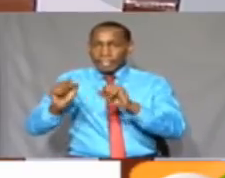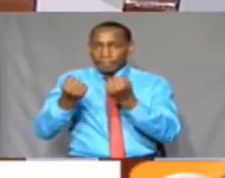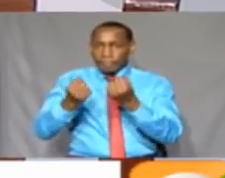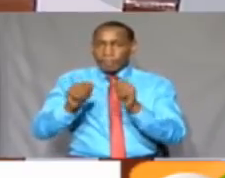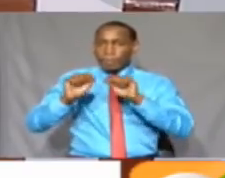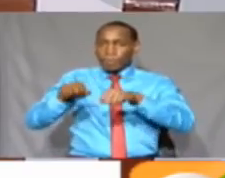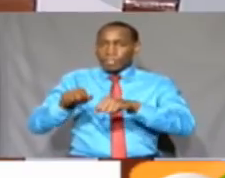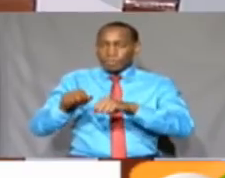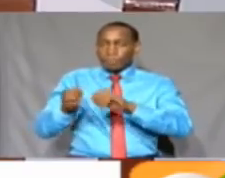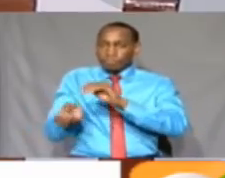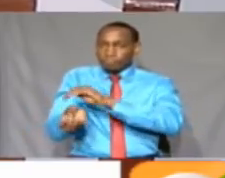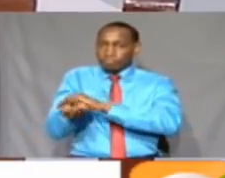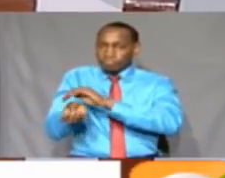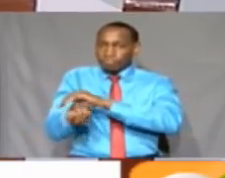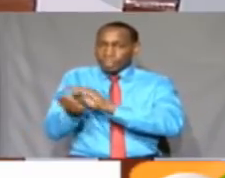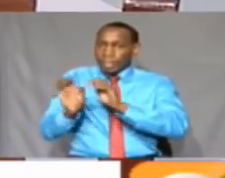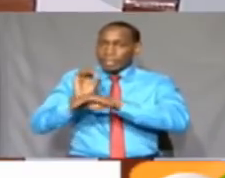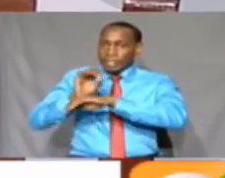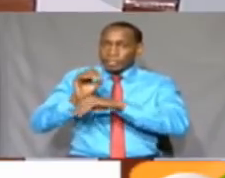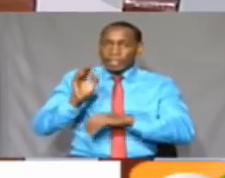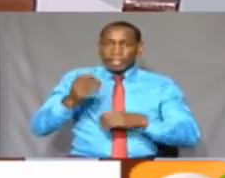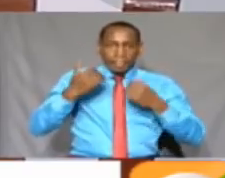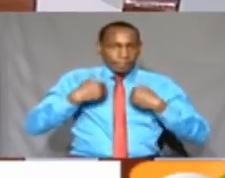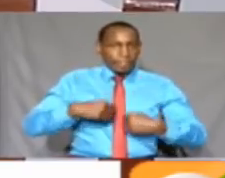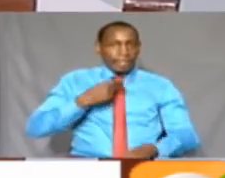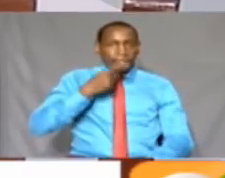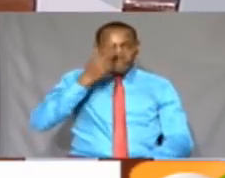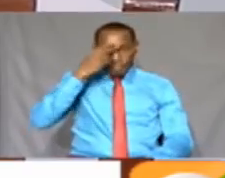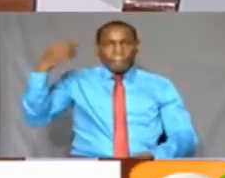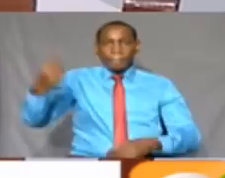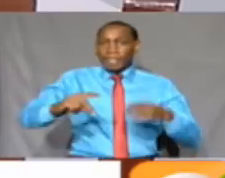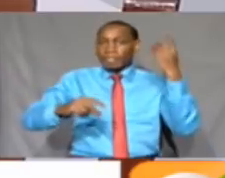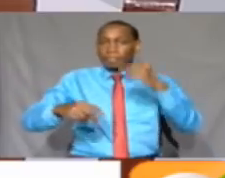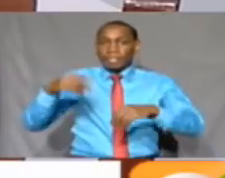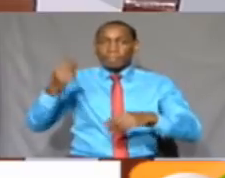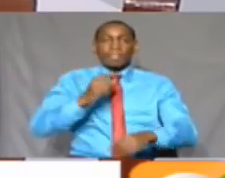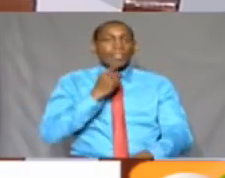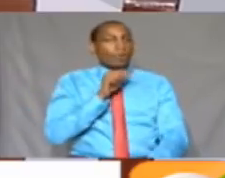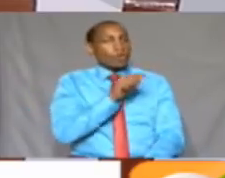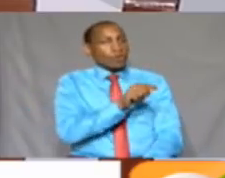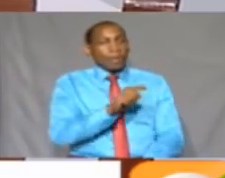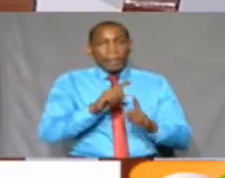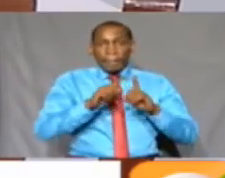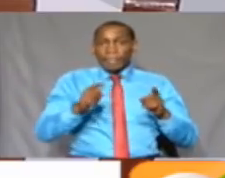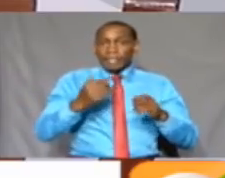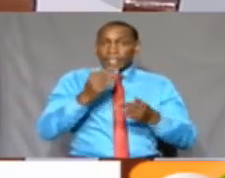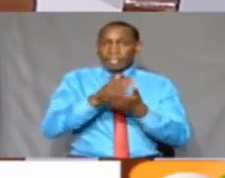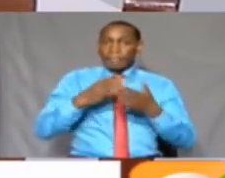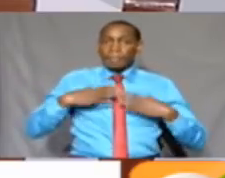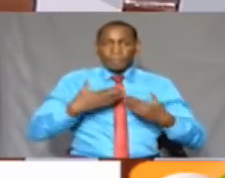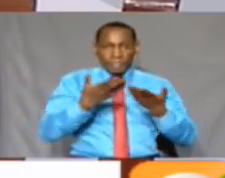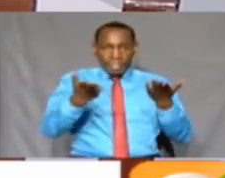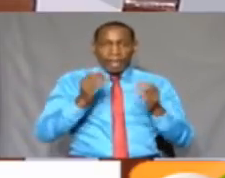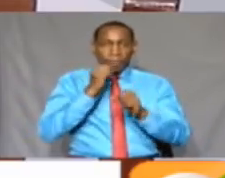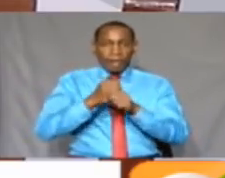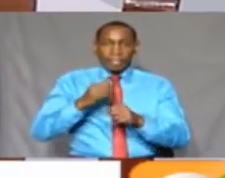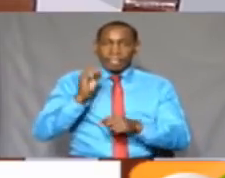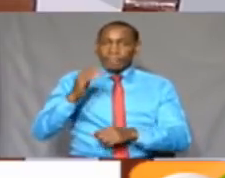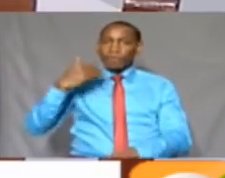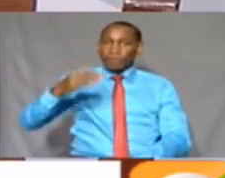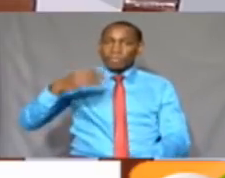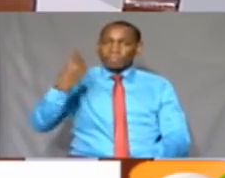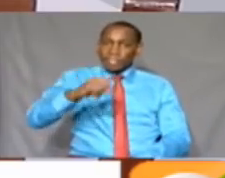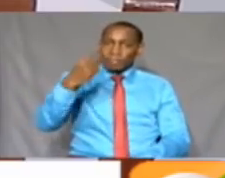lot of people have said, if I'm the parent, I'll chaper this kid. Yes, yes. And for some people it works if you are always chapering your